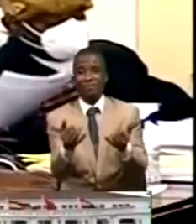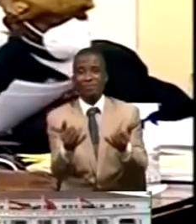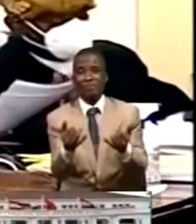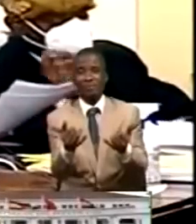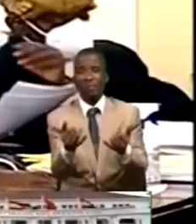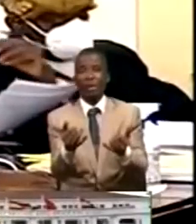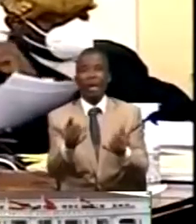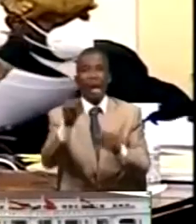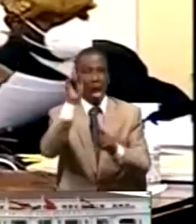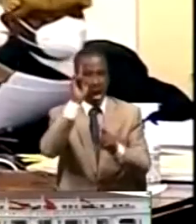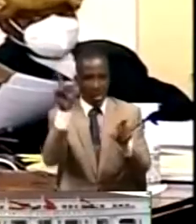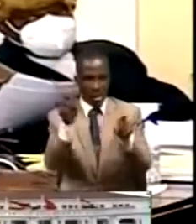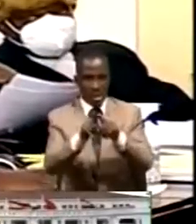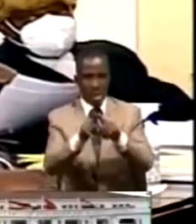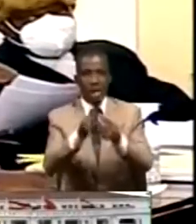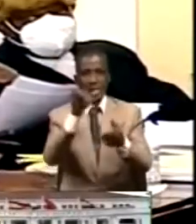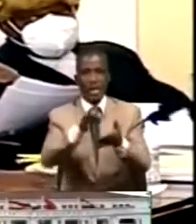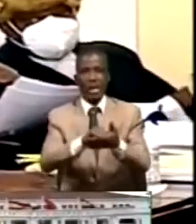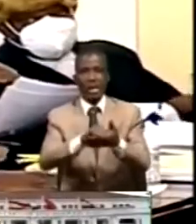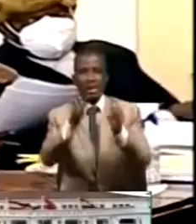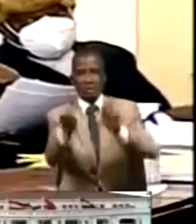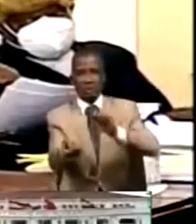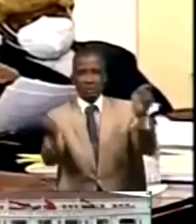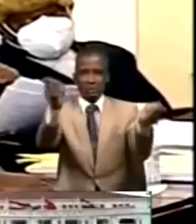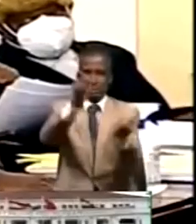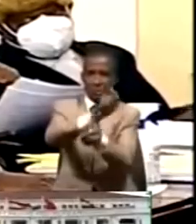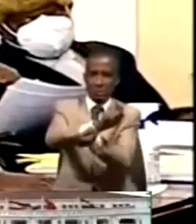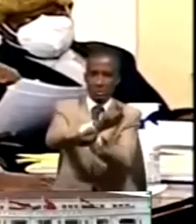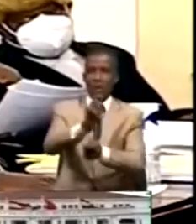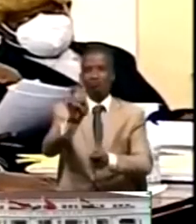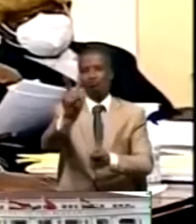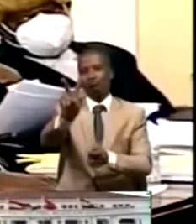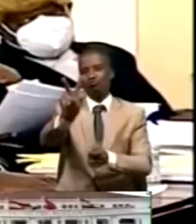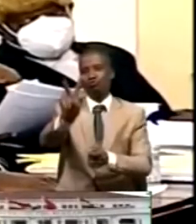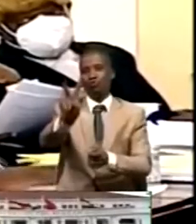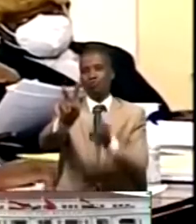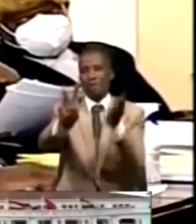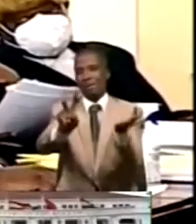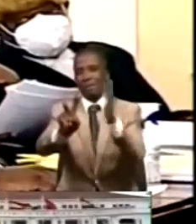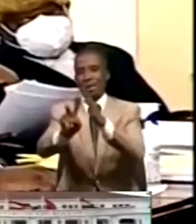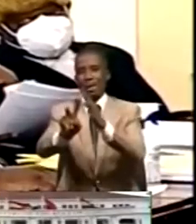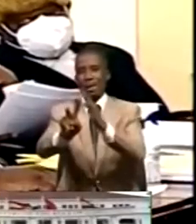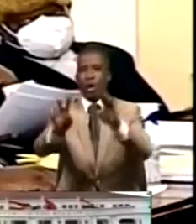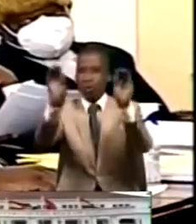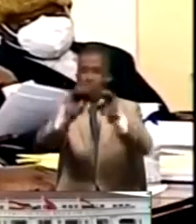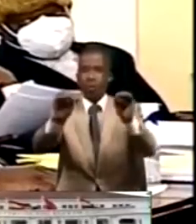it was agreed that you could replace, you in leaving decided not to be replaced.